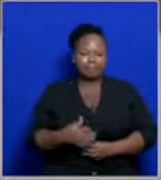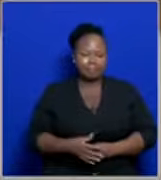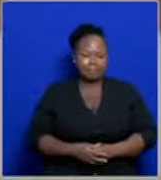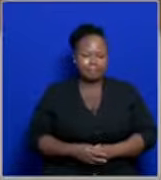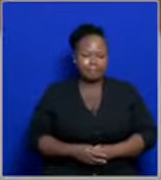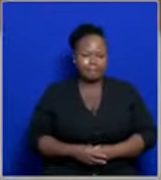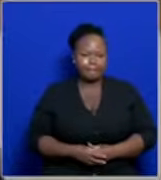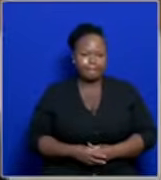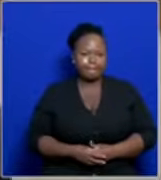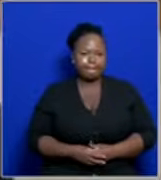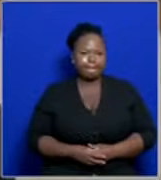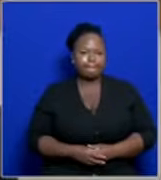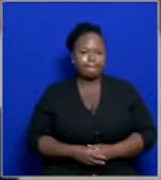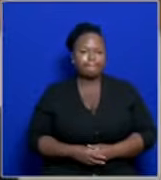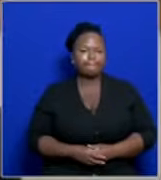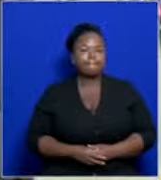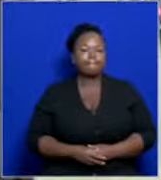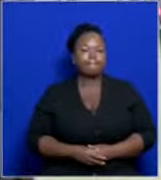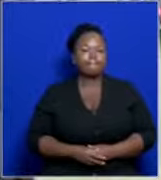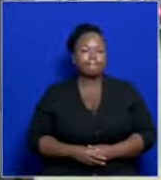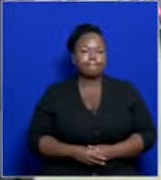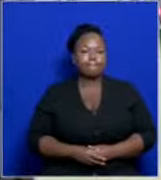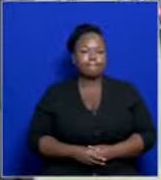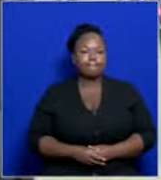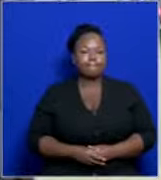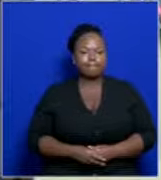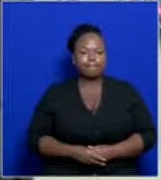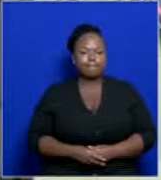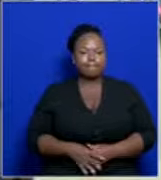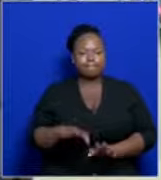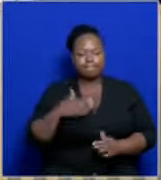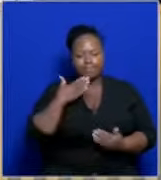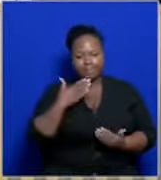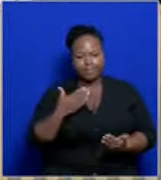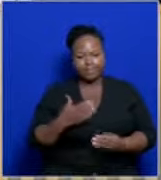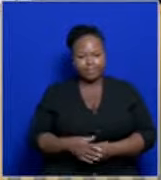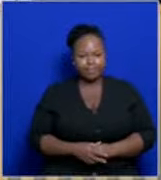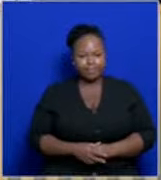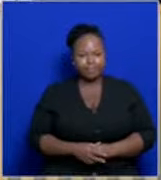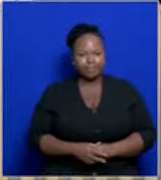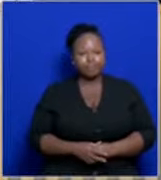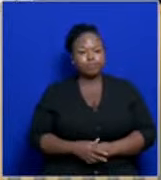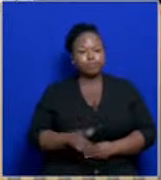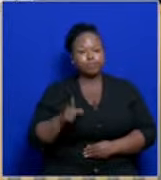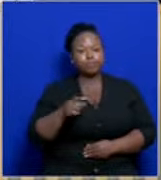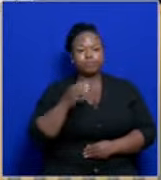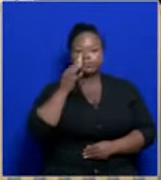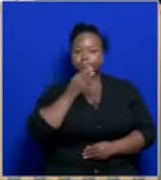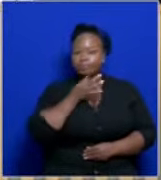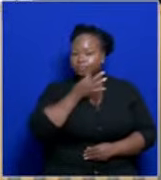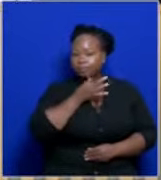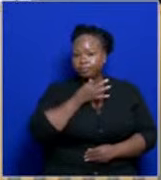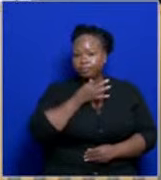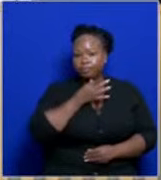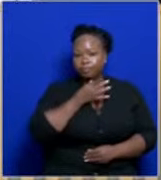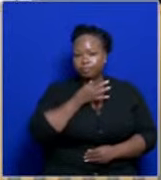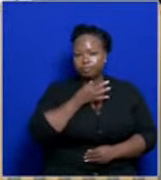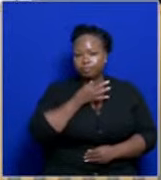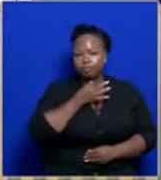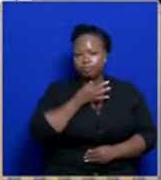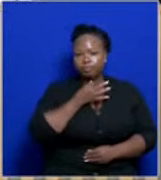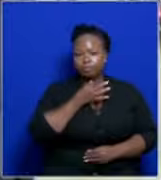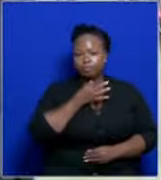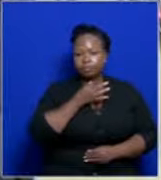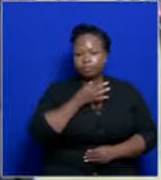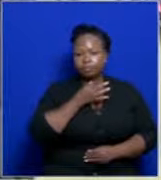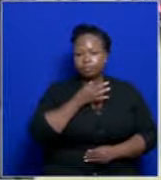Okay. Thank you. You did indicate at the start of your... yes. Before that,